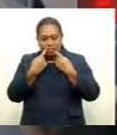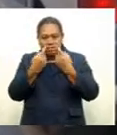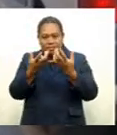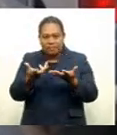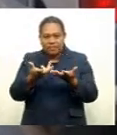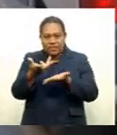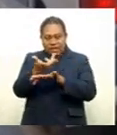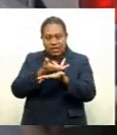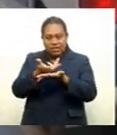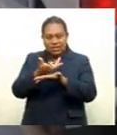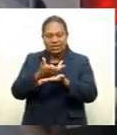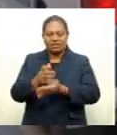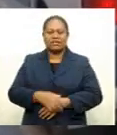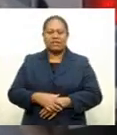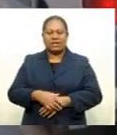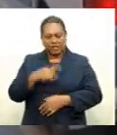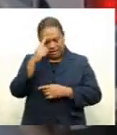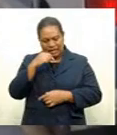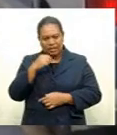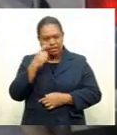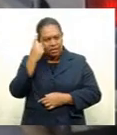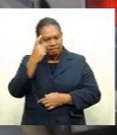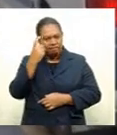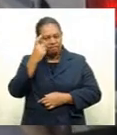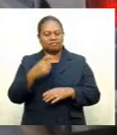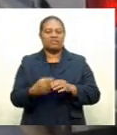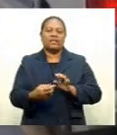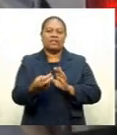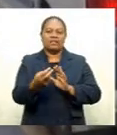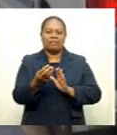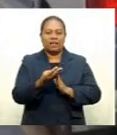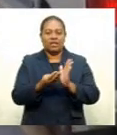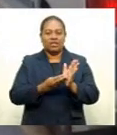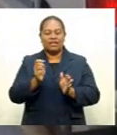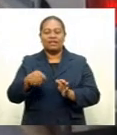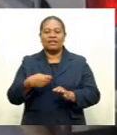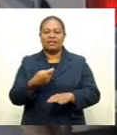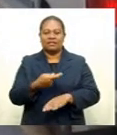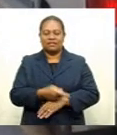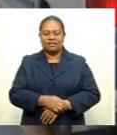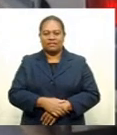the consultation will be considered in the next budget.